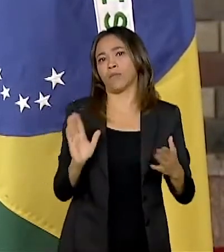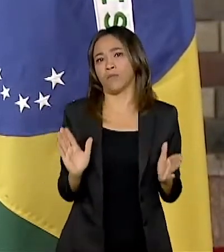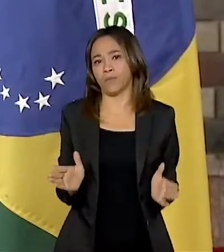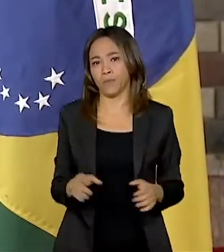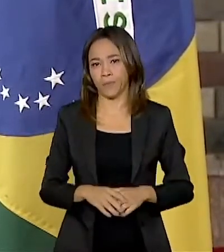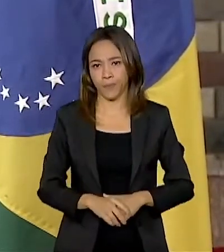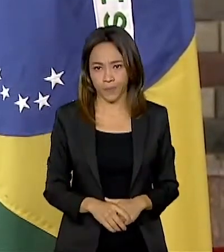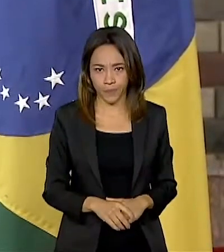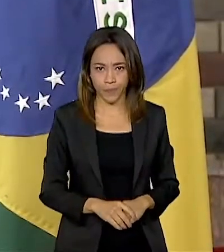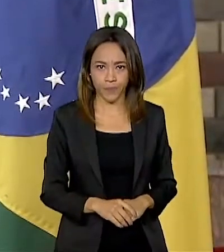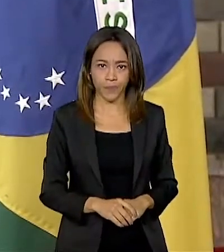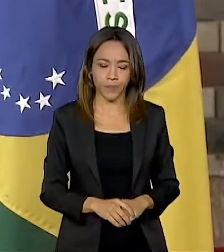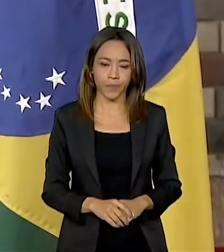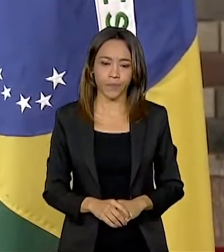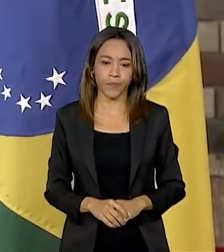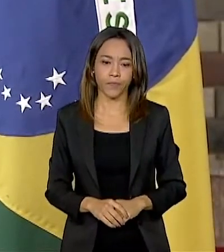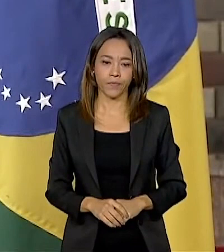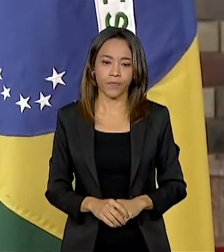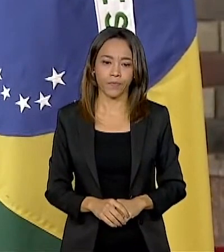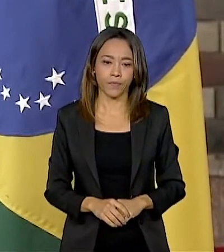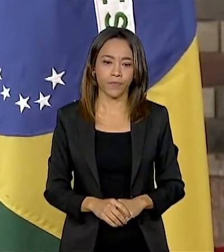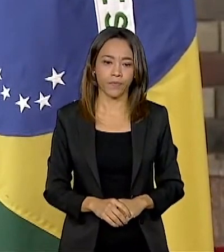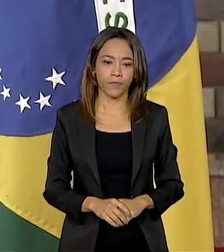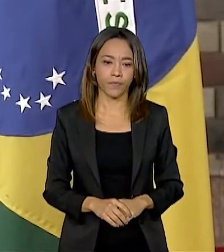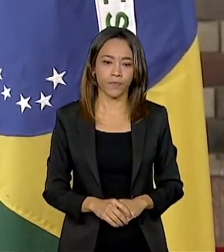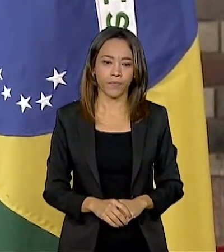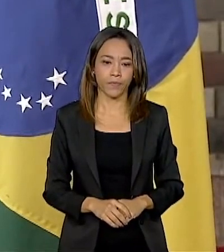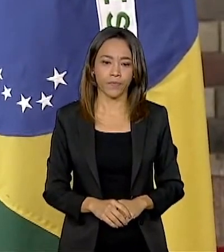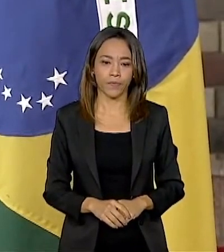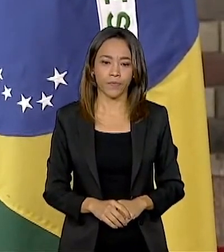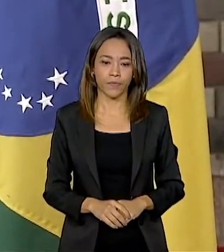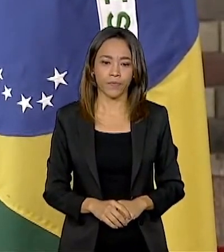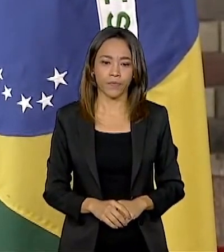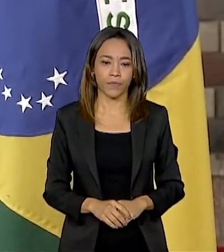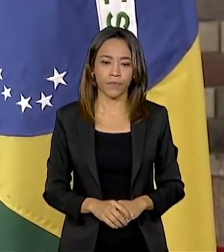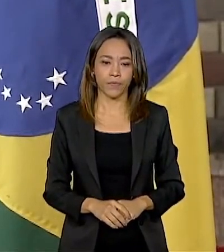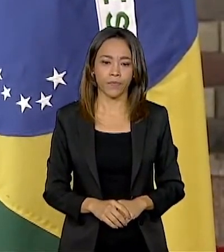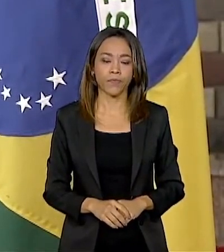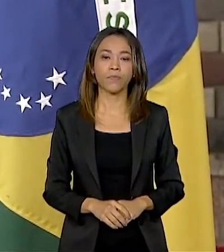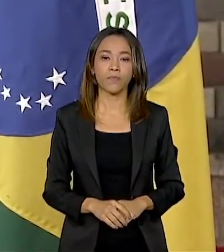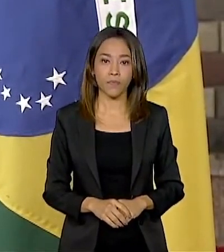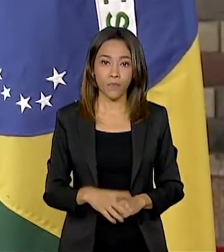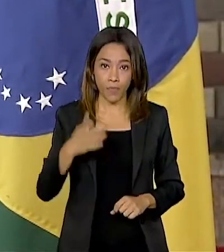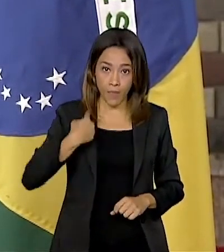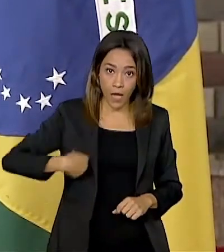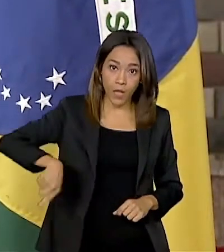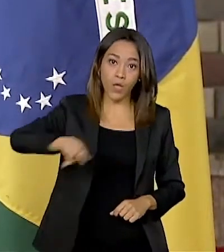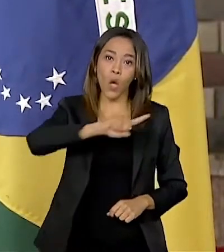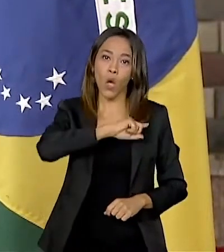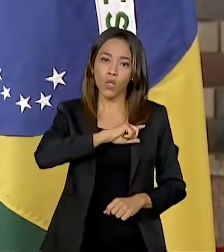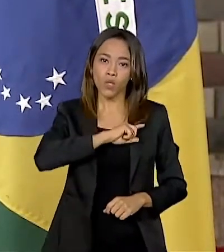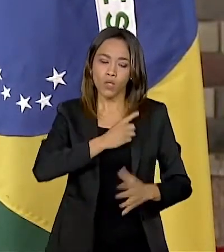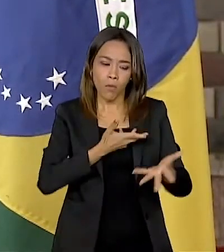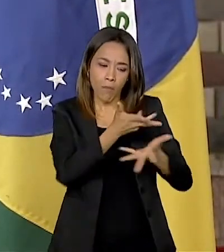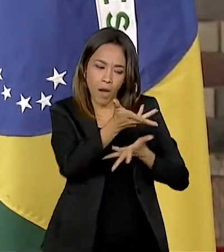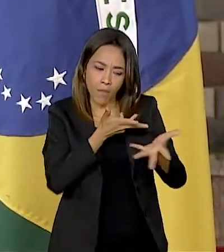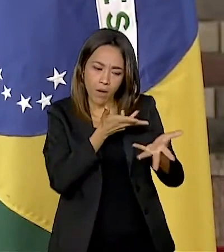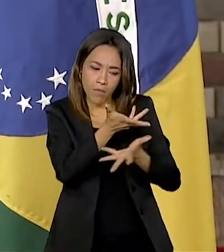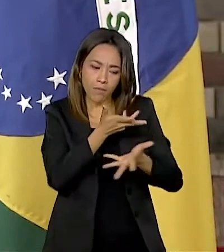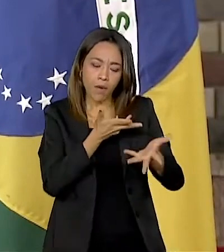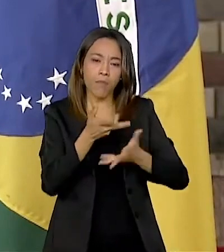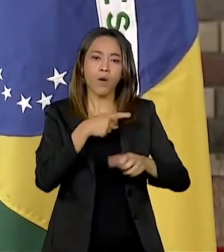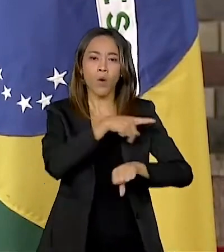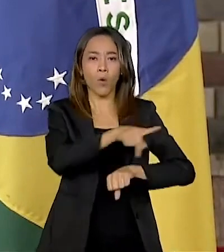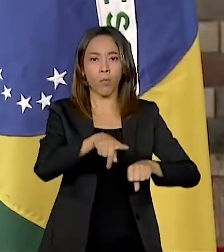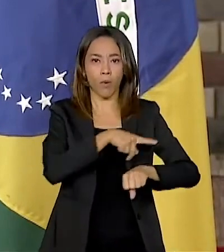policies that were a success in our first two terms. A nossa integração com a Guiana. Our